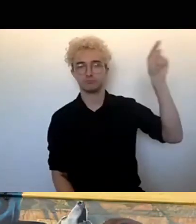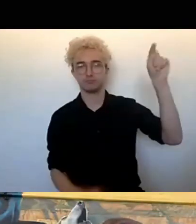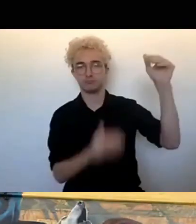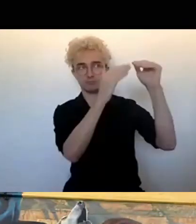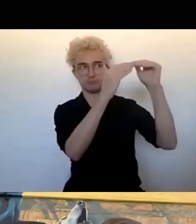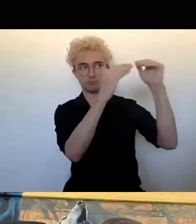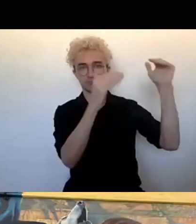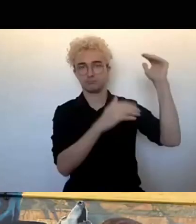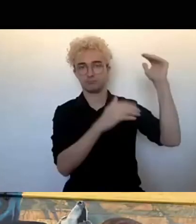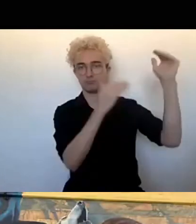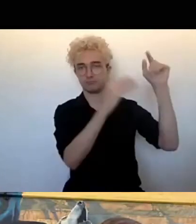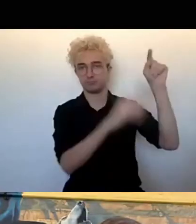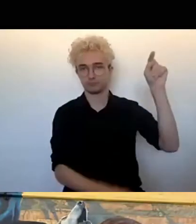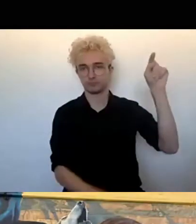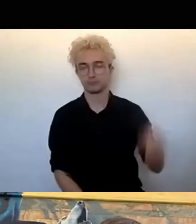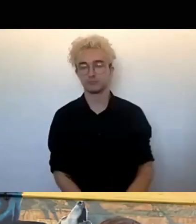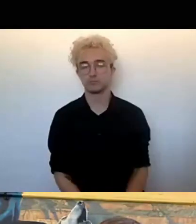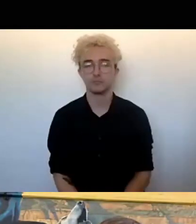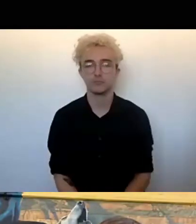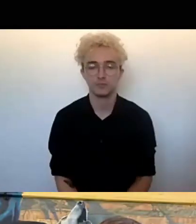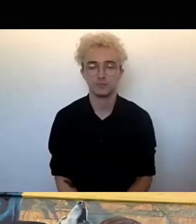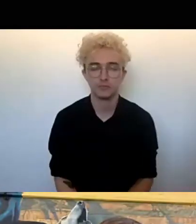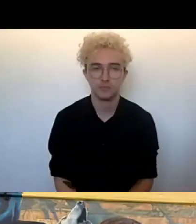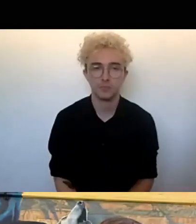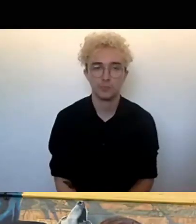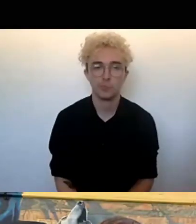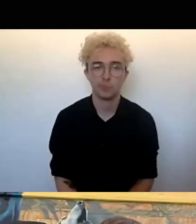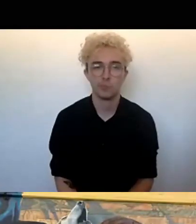are making the calls.